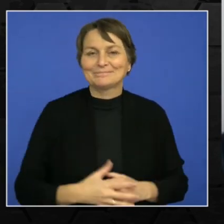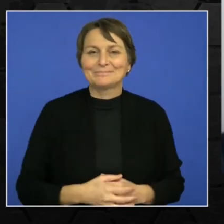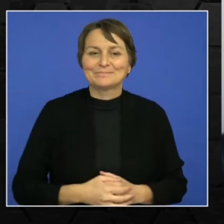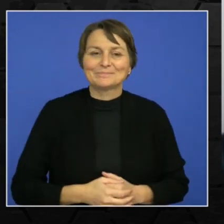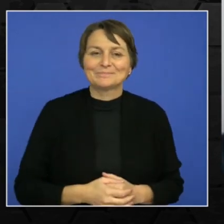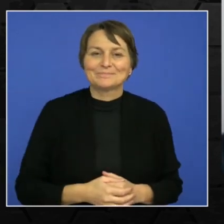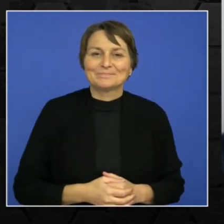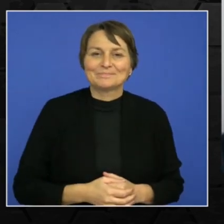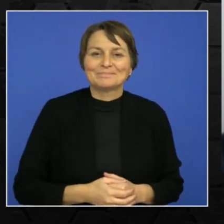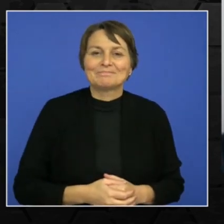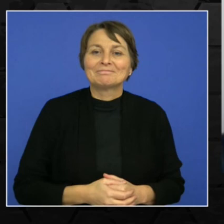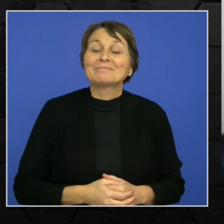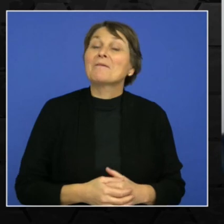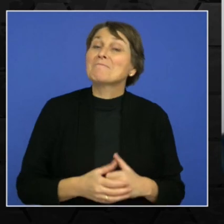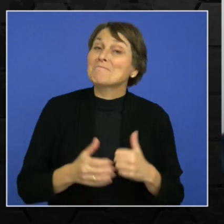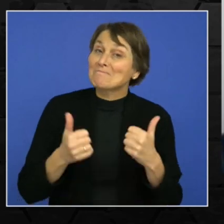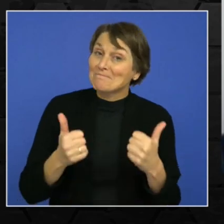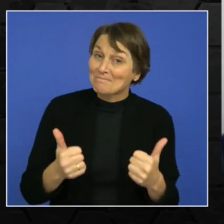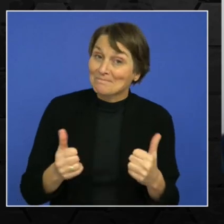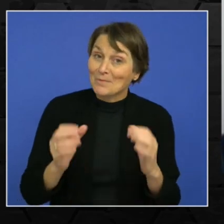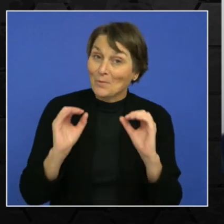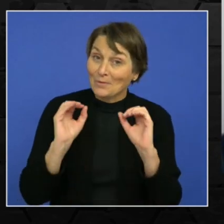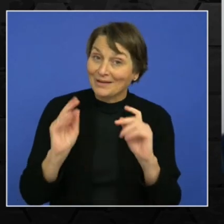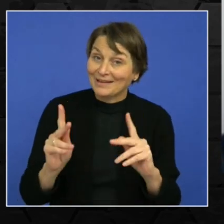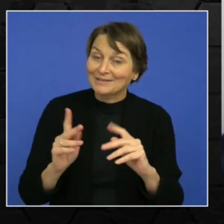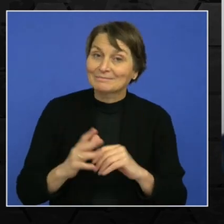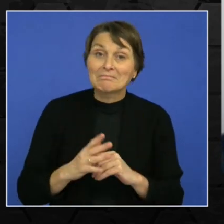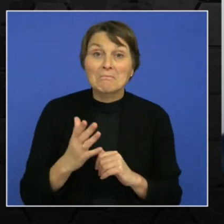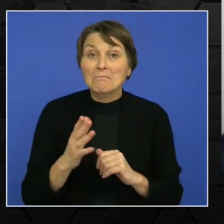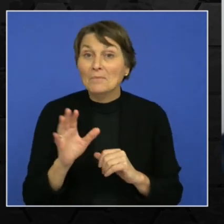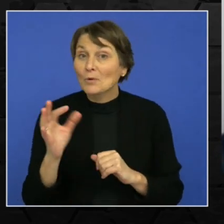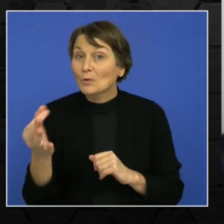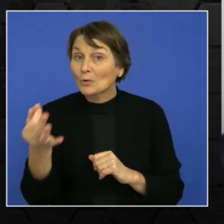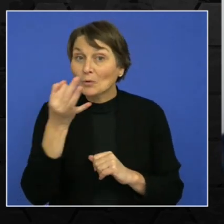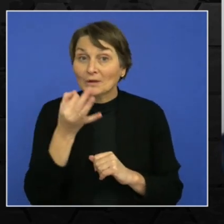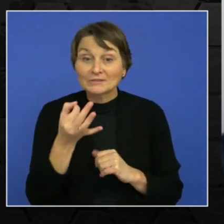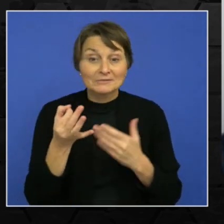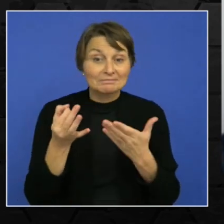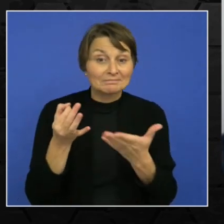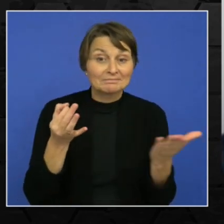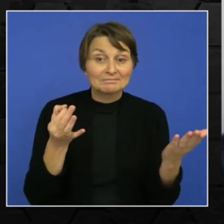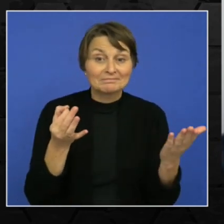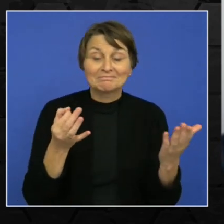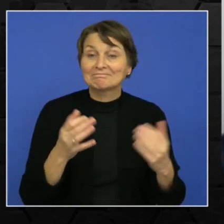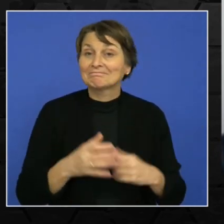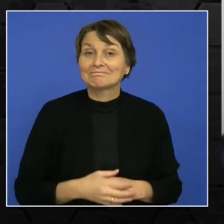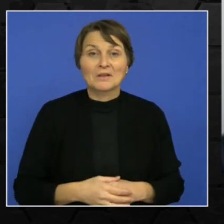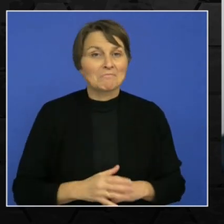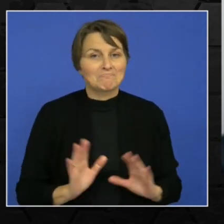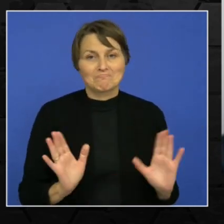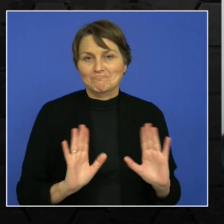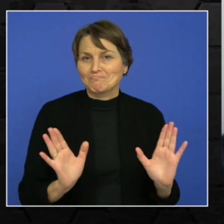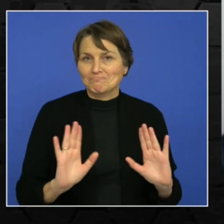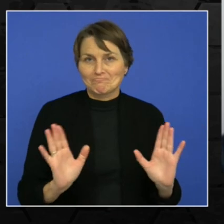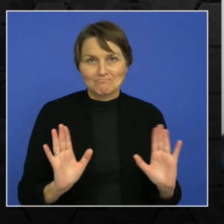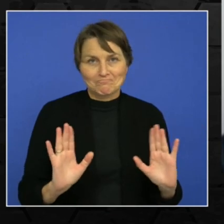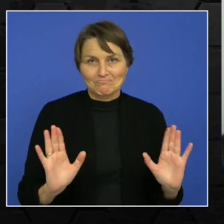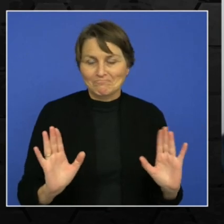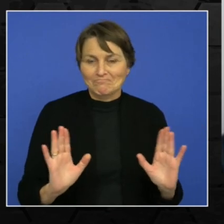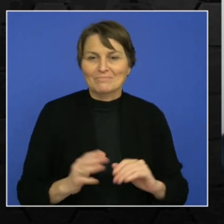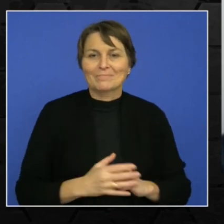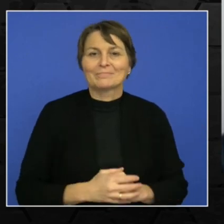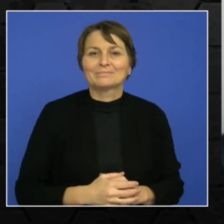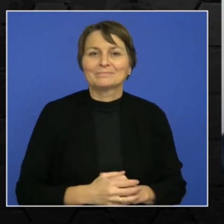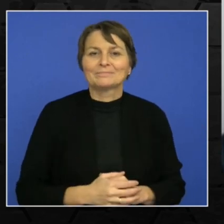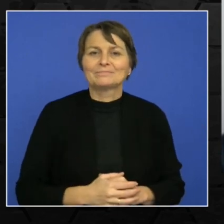Okay, that's very well put. Any other questions to you? No, I'm good. This also reminds me that also in Outlook, right?